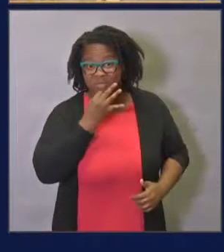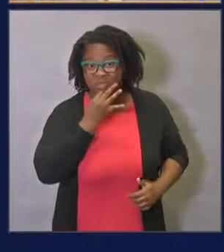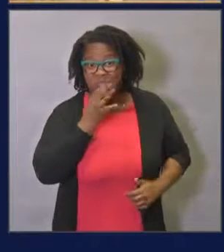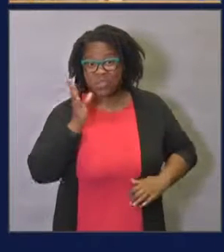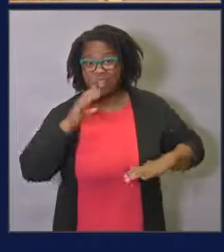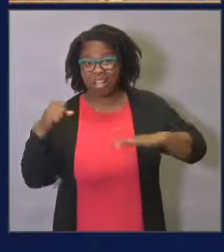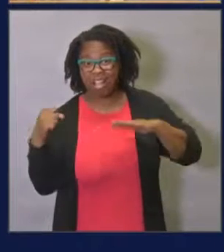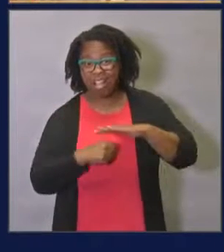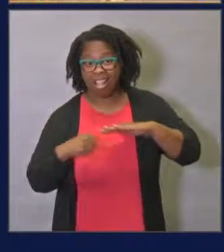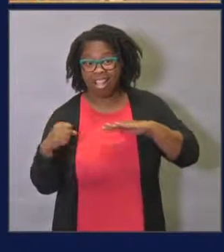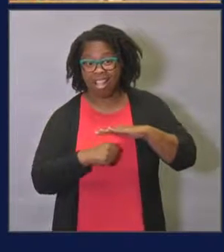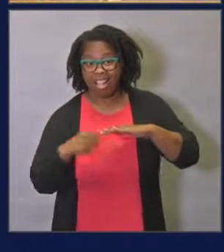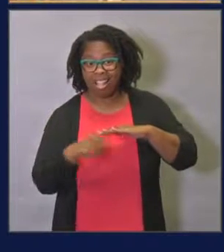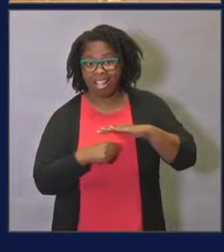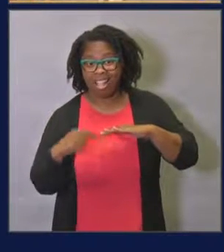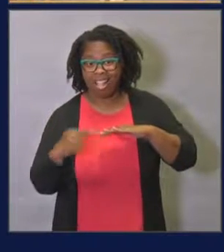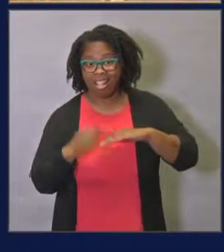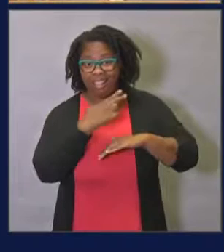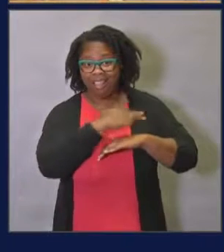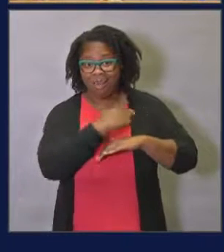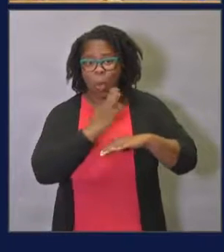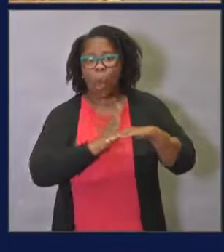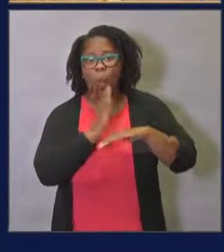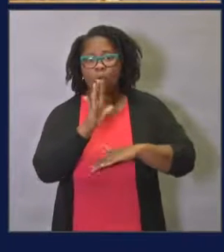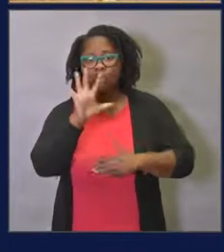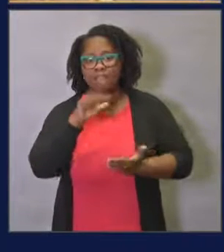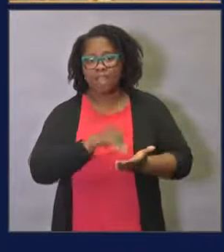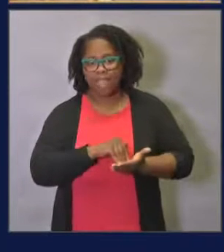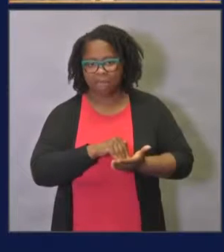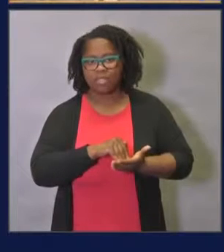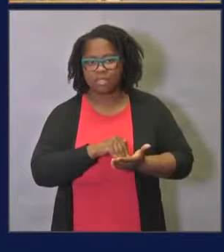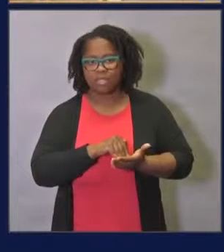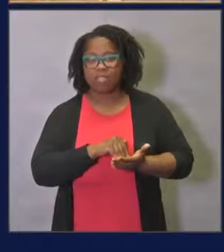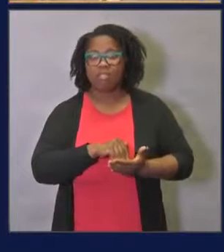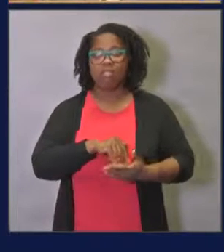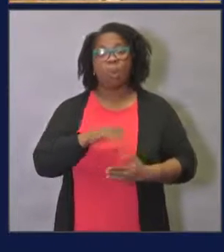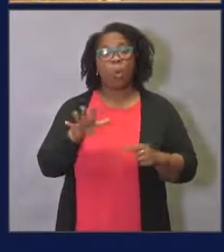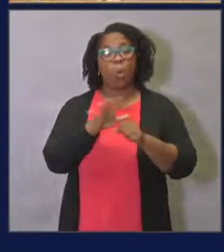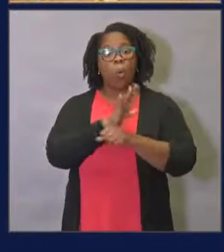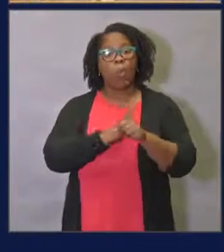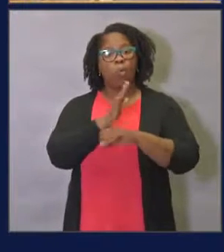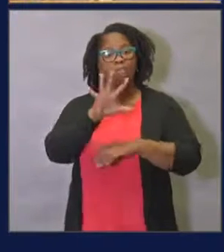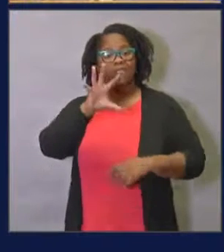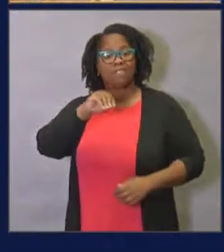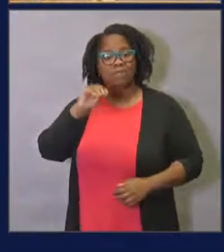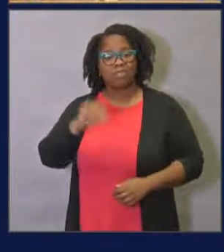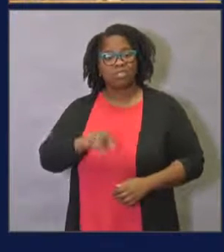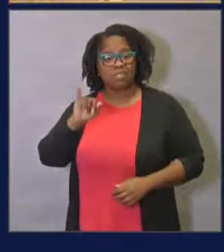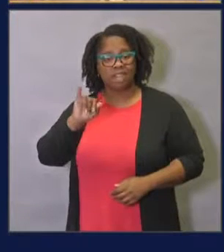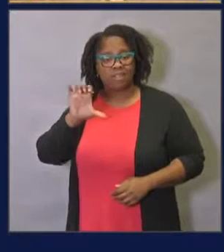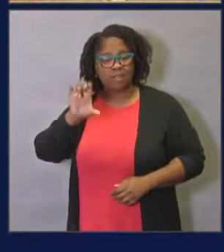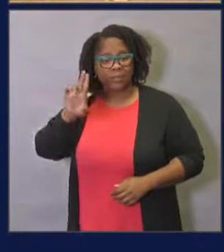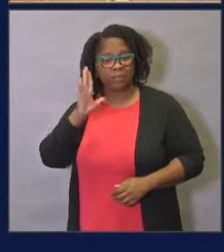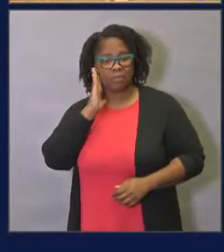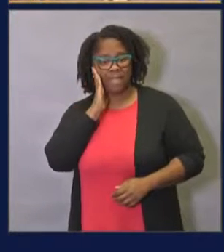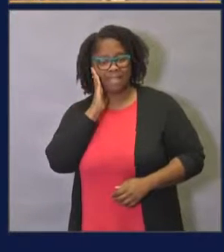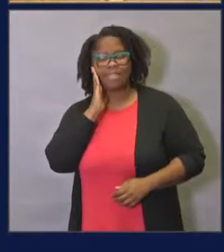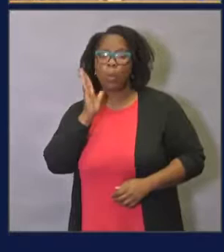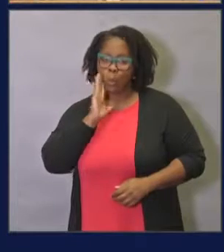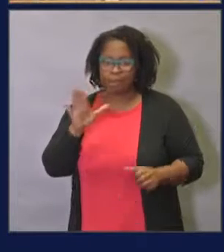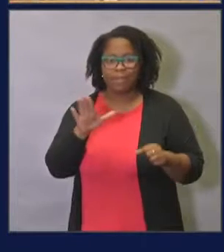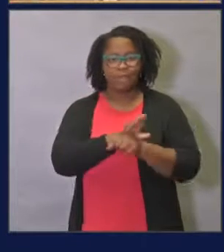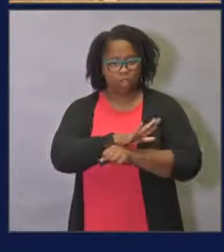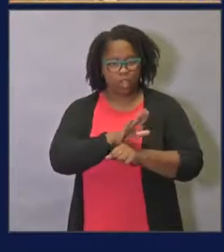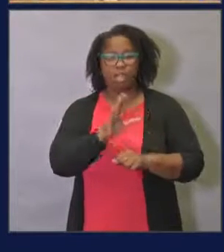patients hospitalized with COVID-19, and more than 50% of our ICU beds can be occupied by patients with